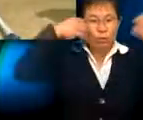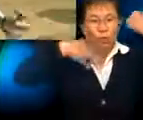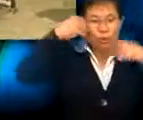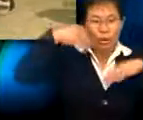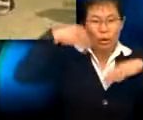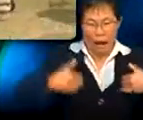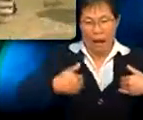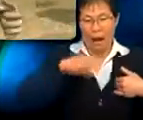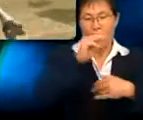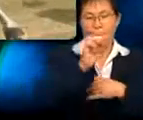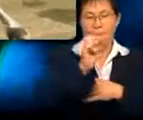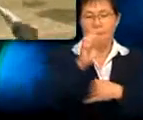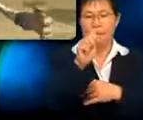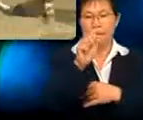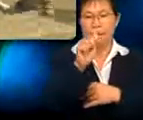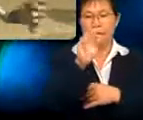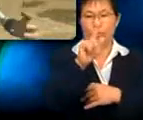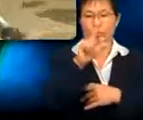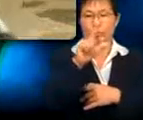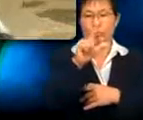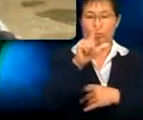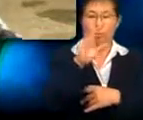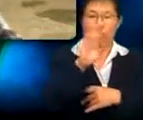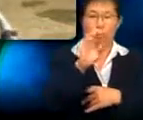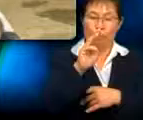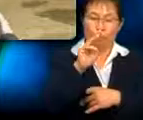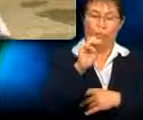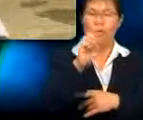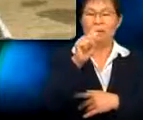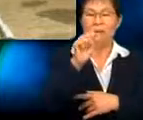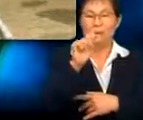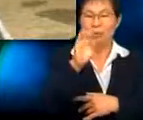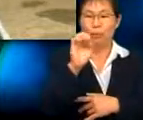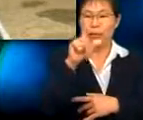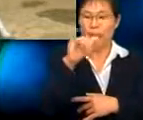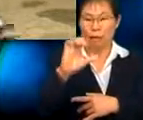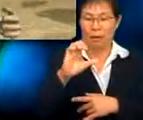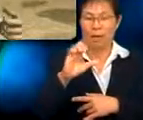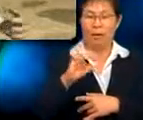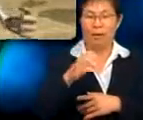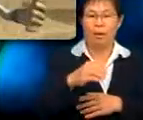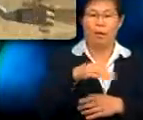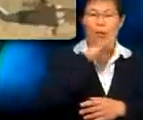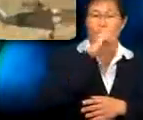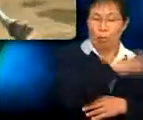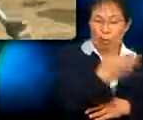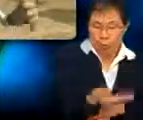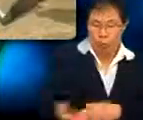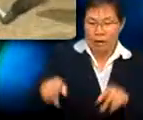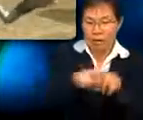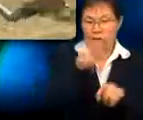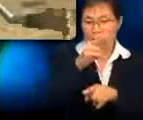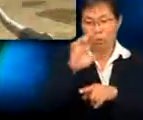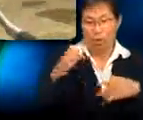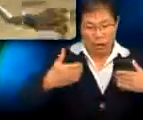Since sweat contains metabolic waste products like urea, the skin is also